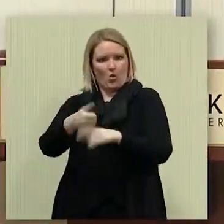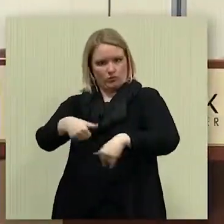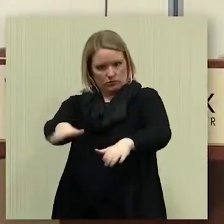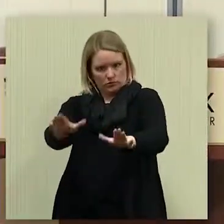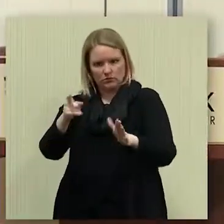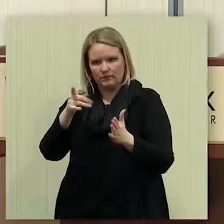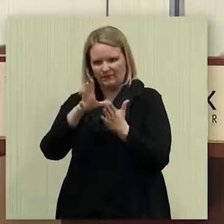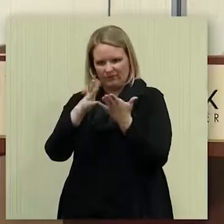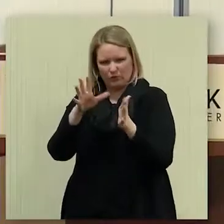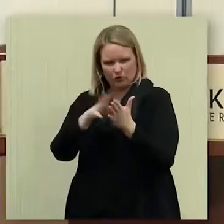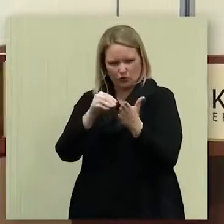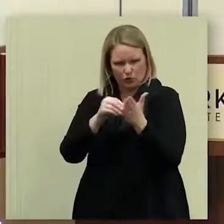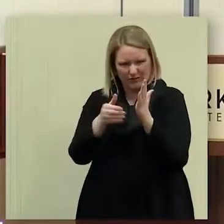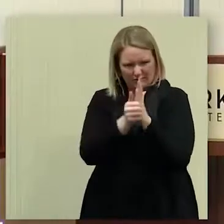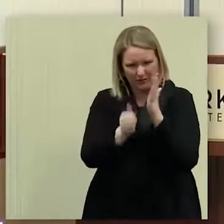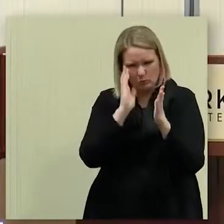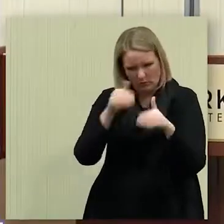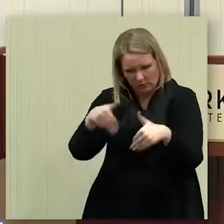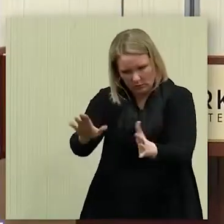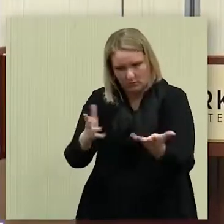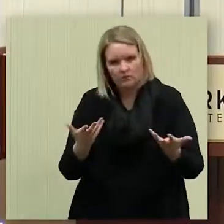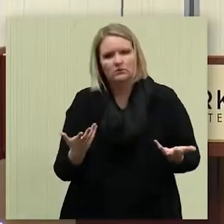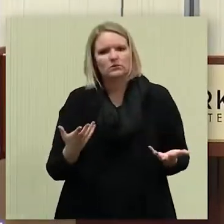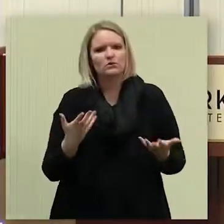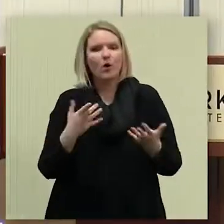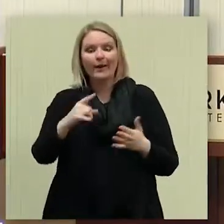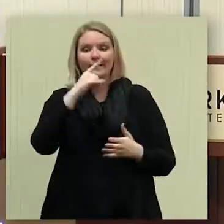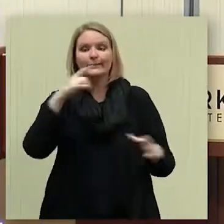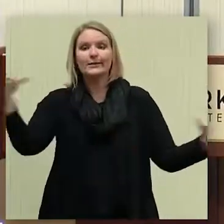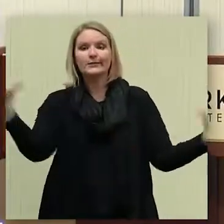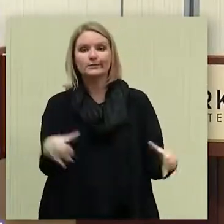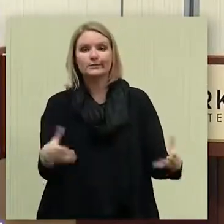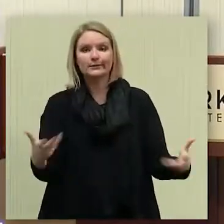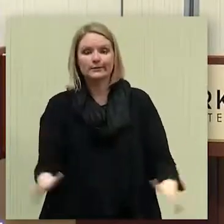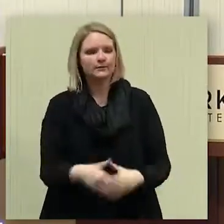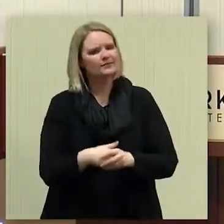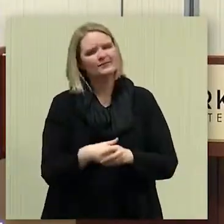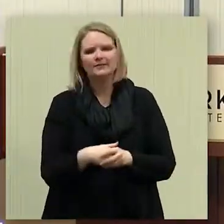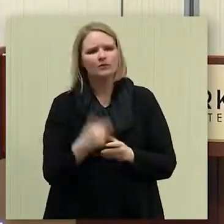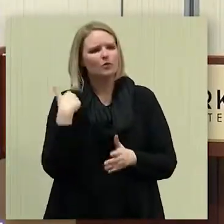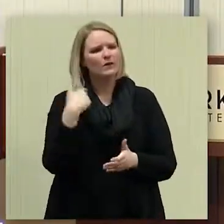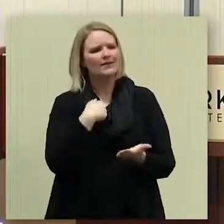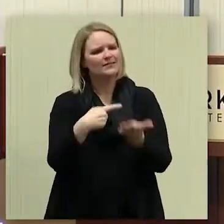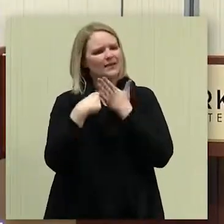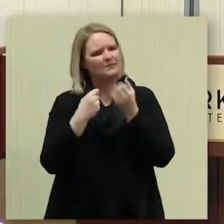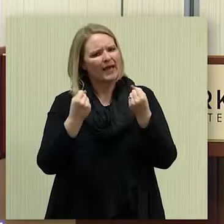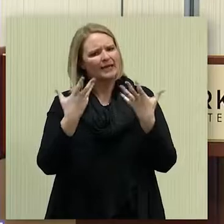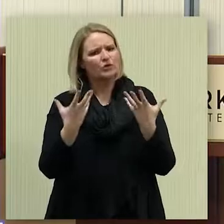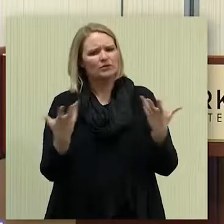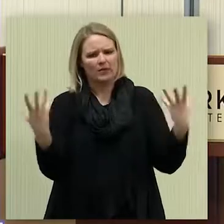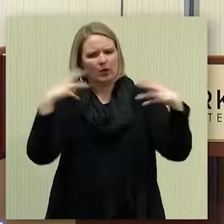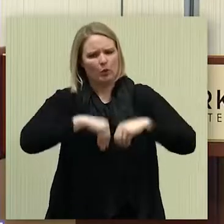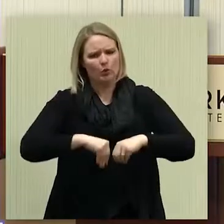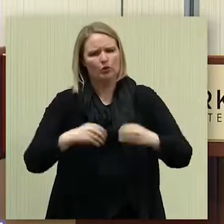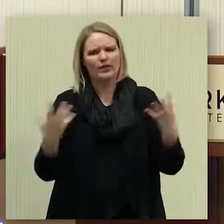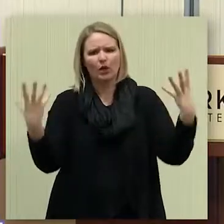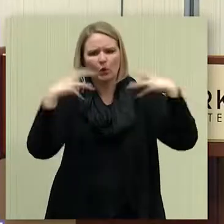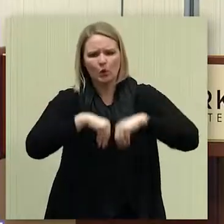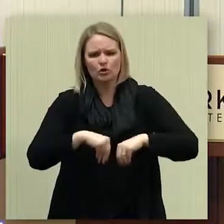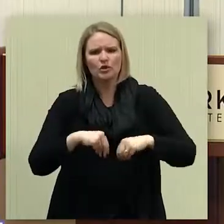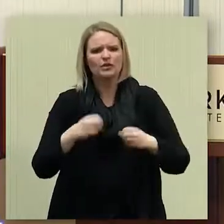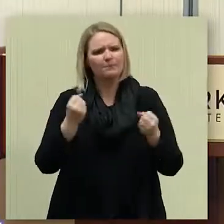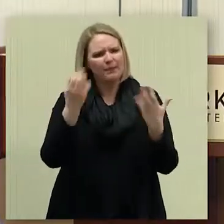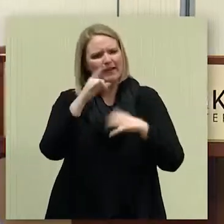learn the skills. So just putting kids together, and we've argued this for years about inclusion, just putting kids together in the